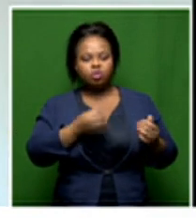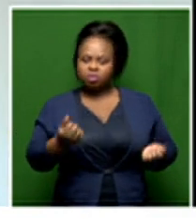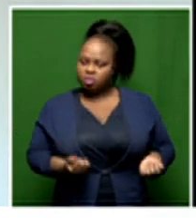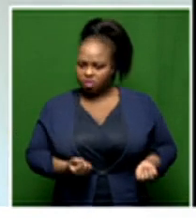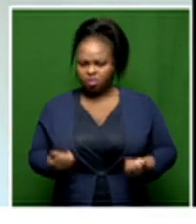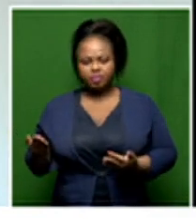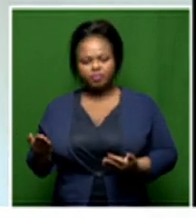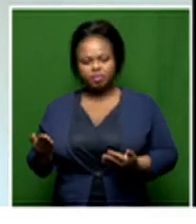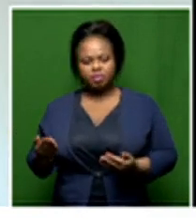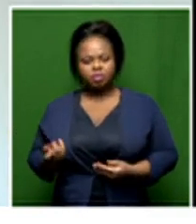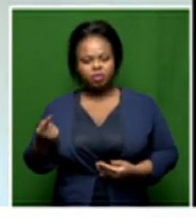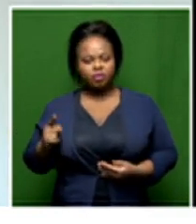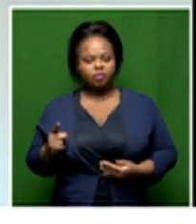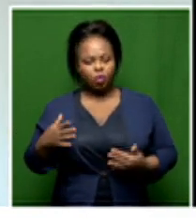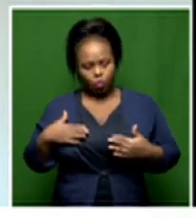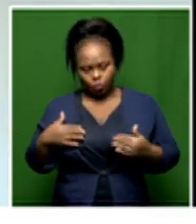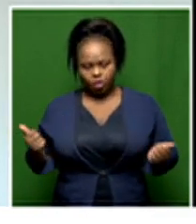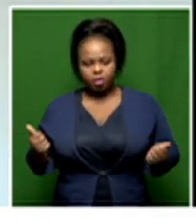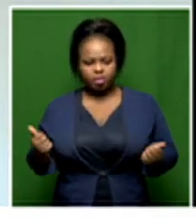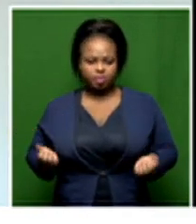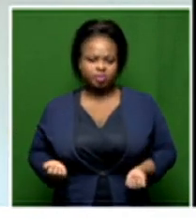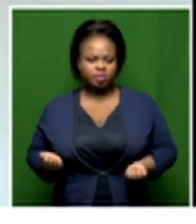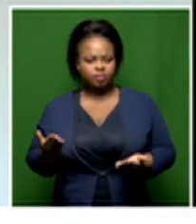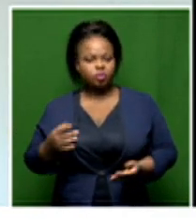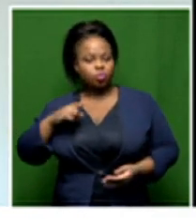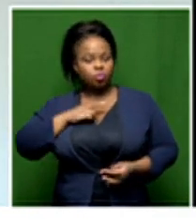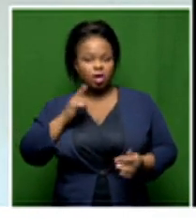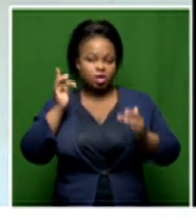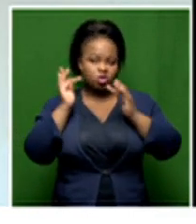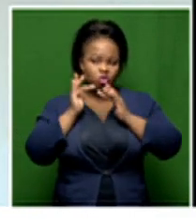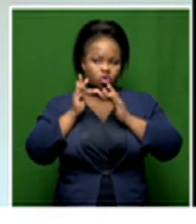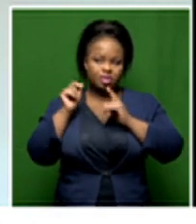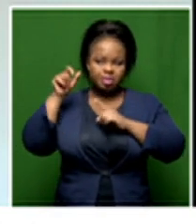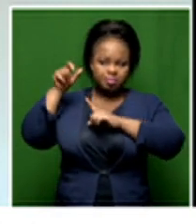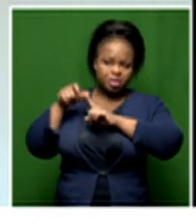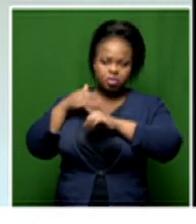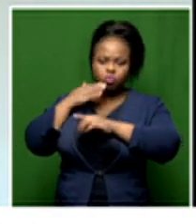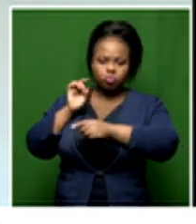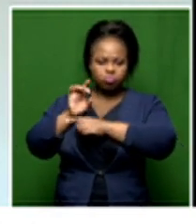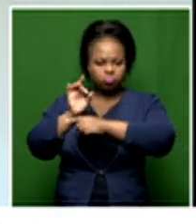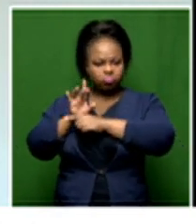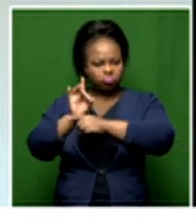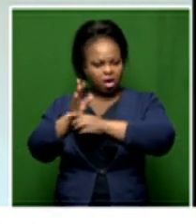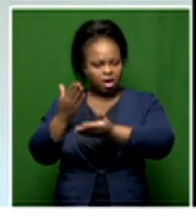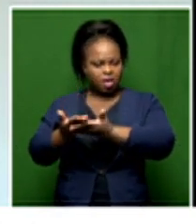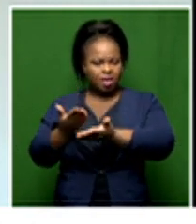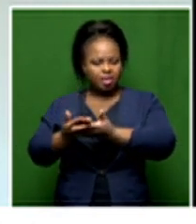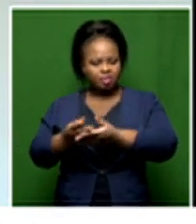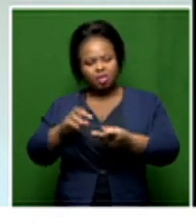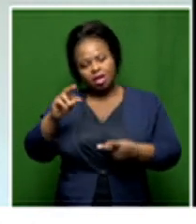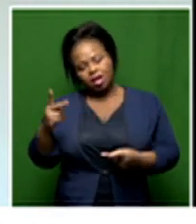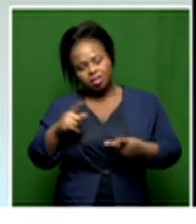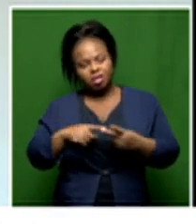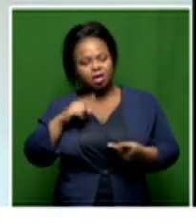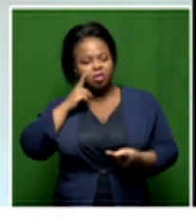services of wellness services where you can contact someone. Others are, relooking at their